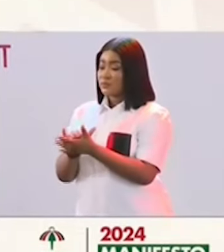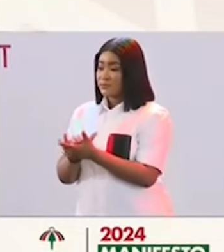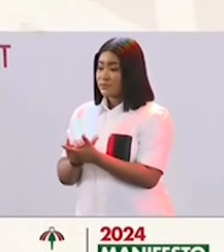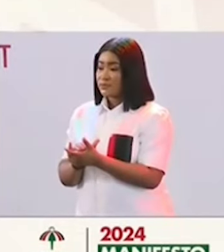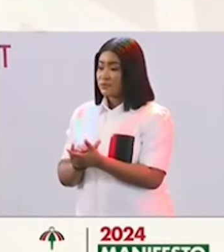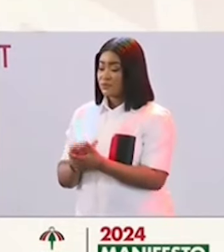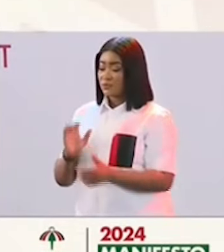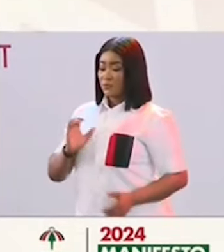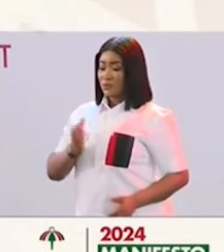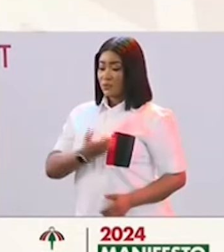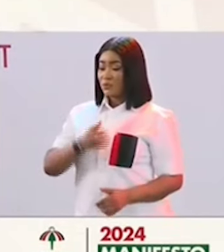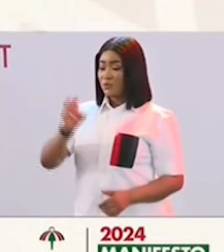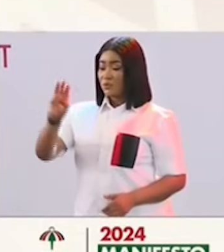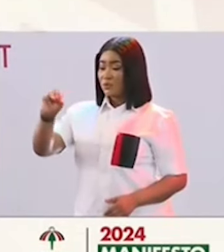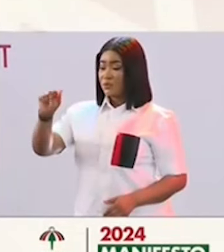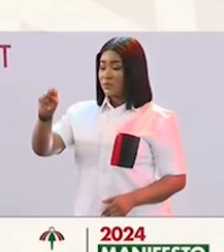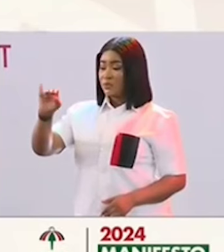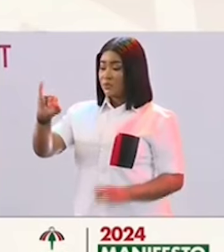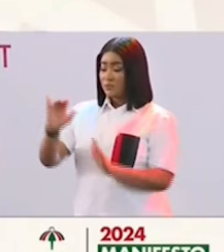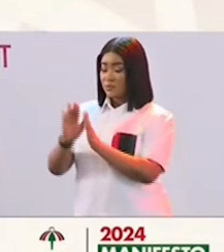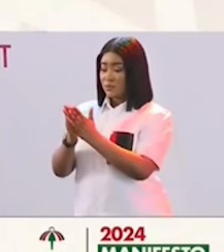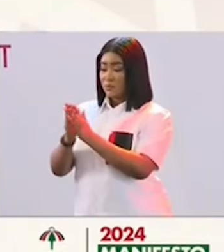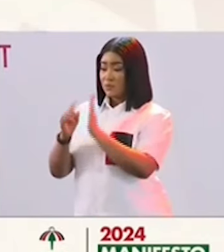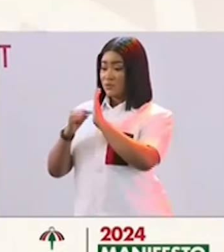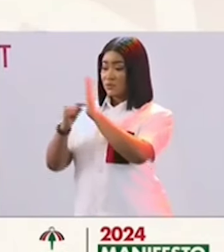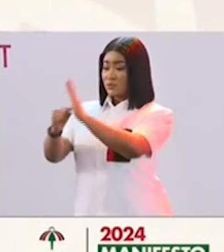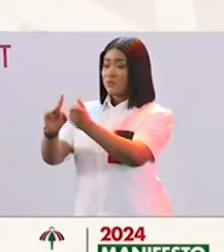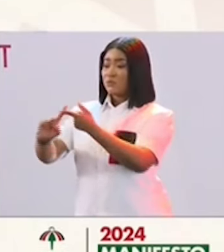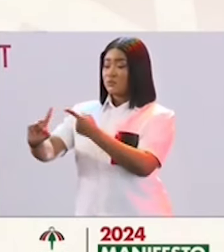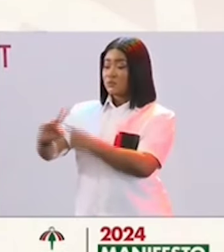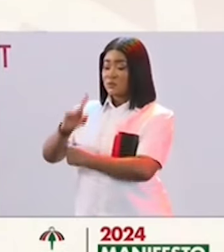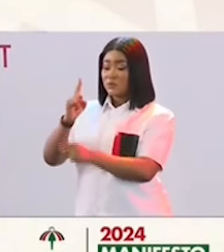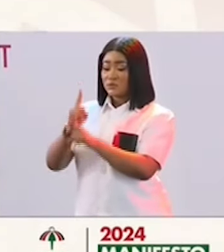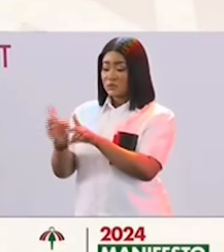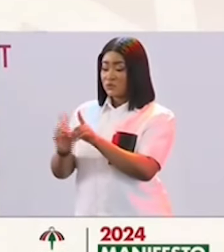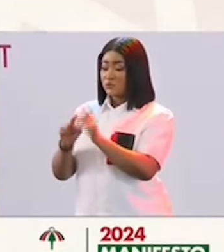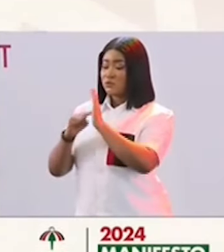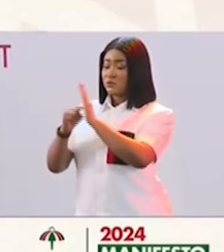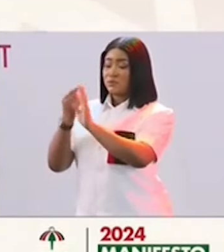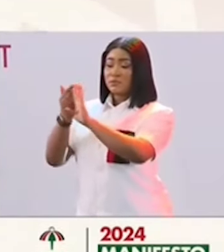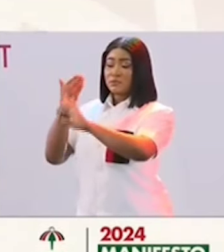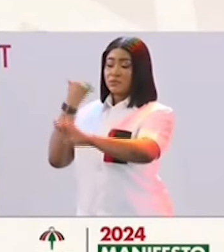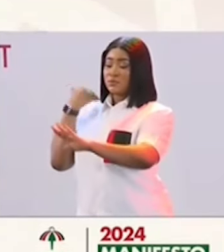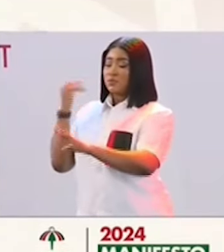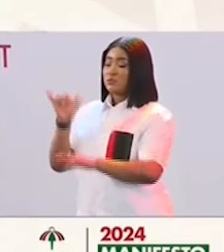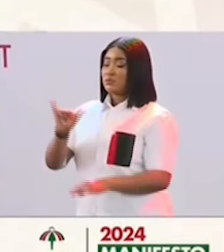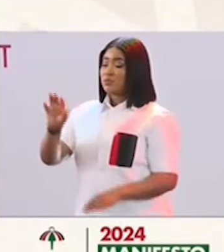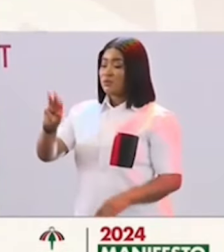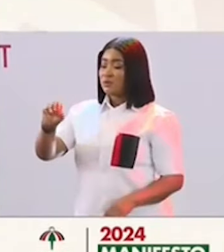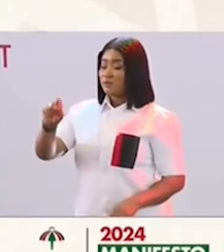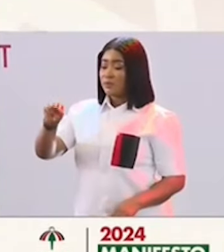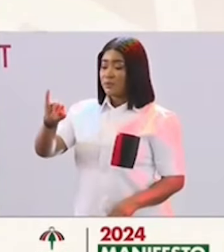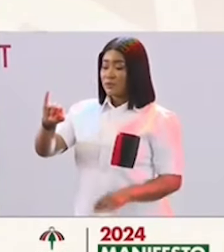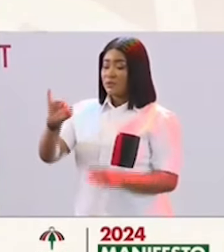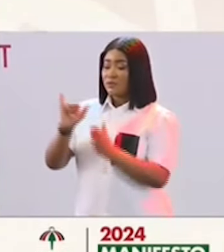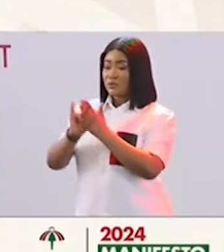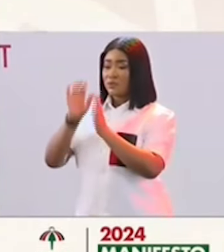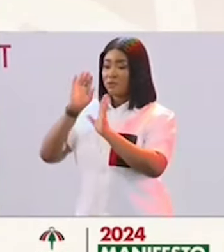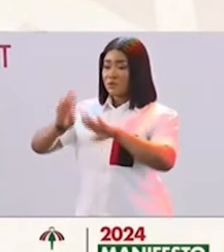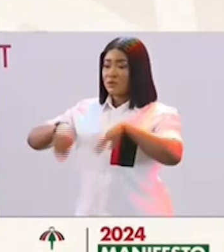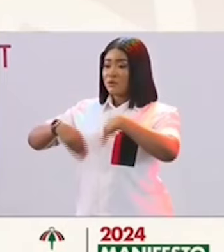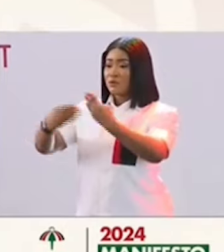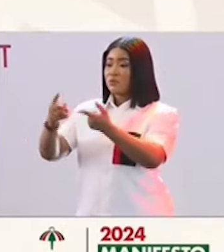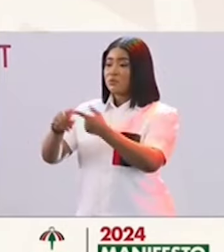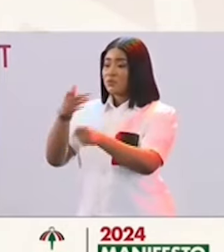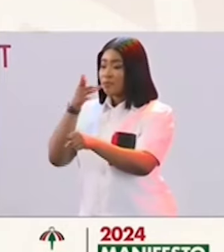our manifesto that we are presenting to you today, just as we have done in the past, is a manifesto that will be delivering to you